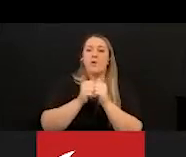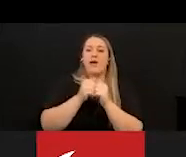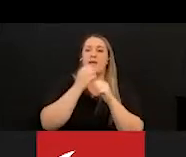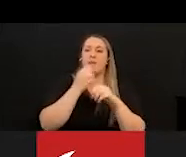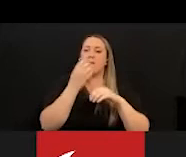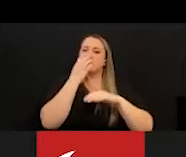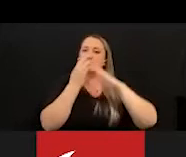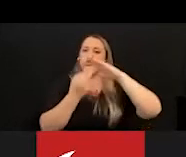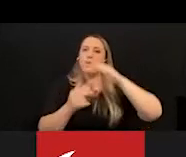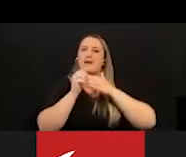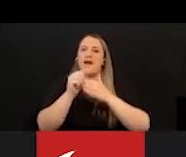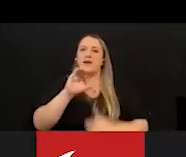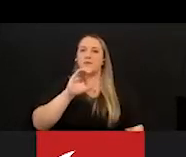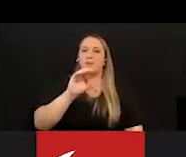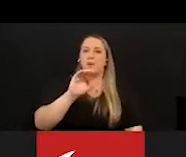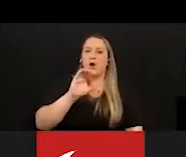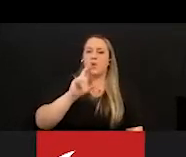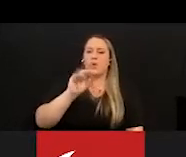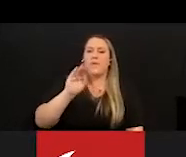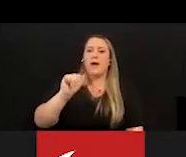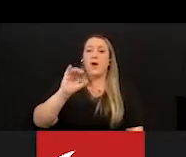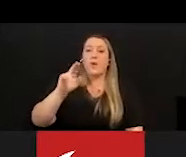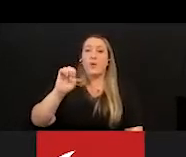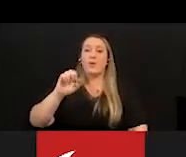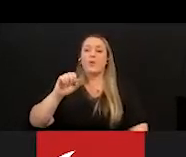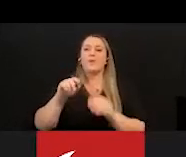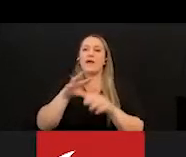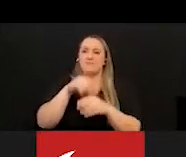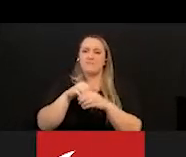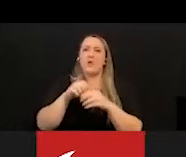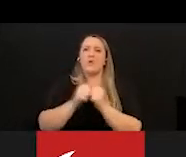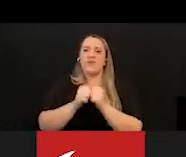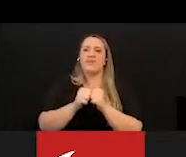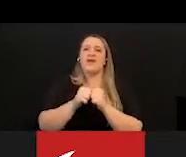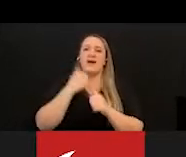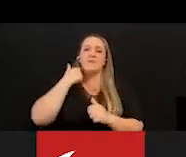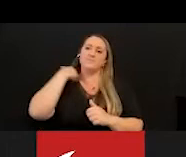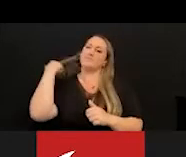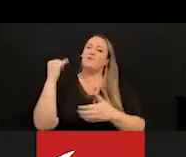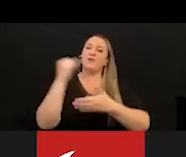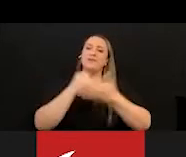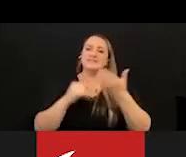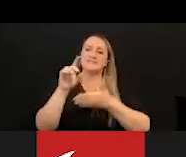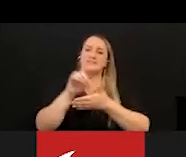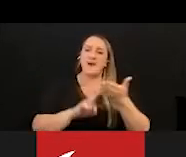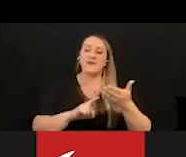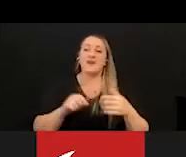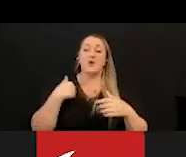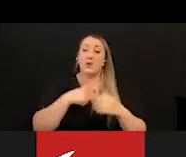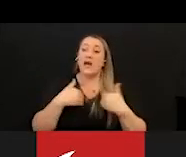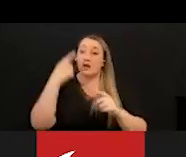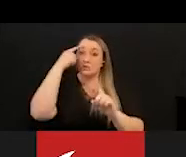with Creativity Explored and the Museum of Craft and Design. So we had goals for the exhibition that